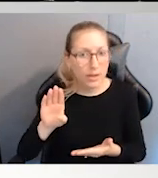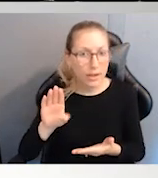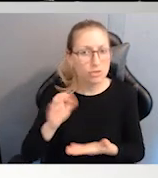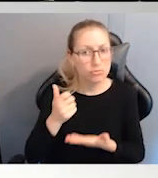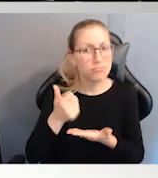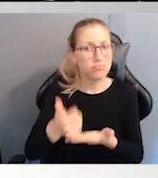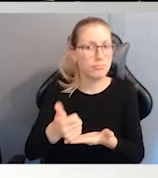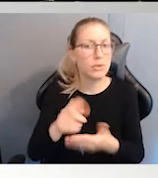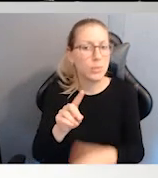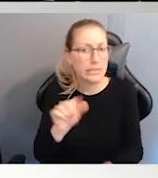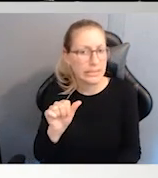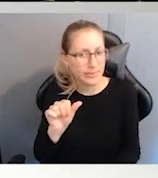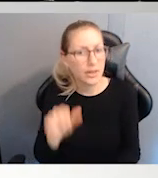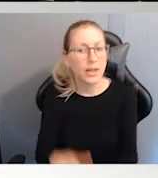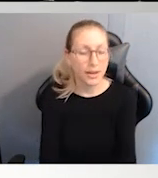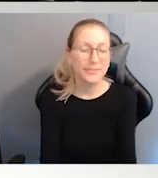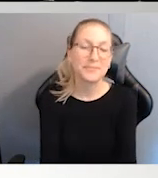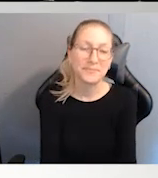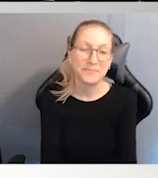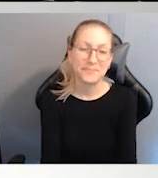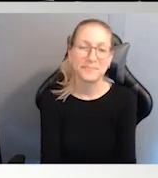disabilities.